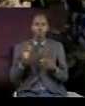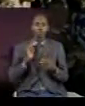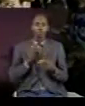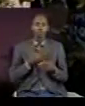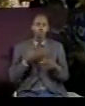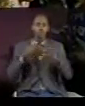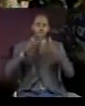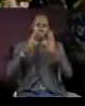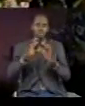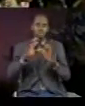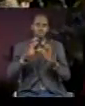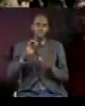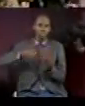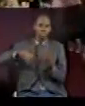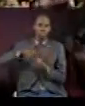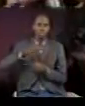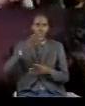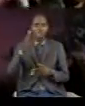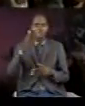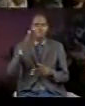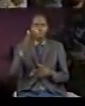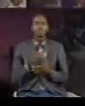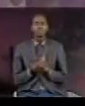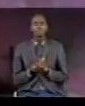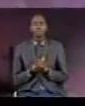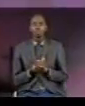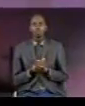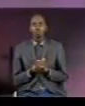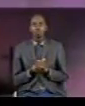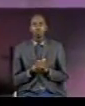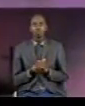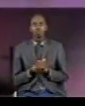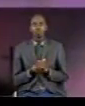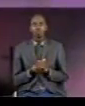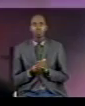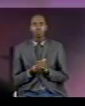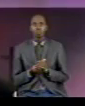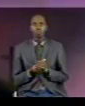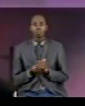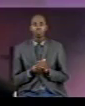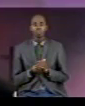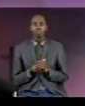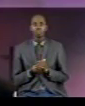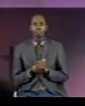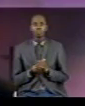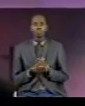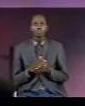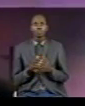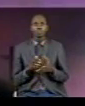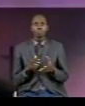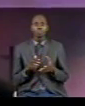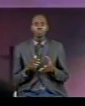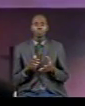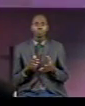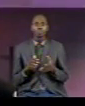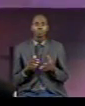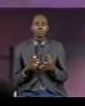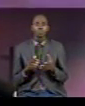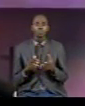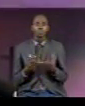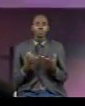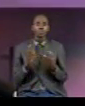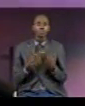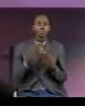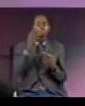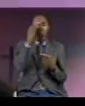Okay. And then the central part of our stage here, central part, can you raise